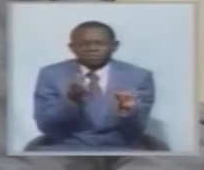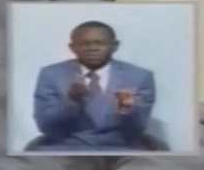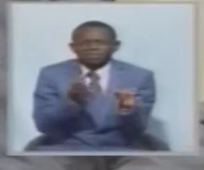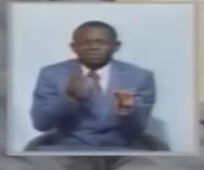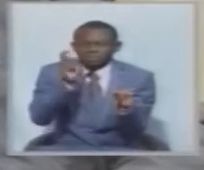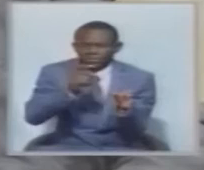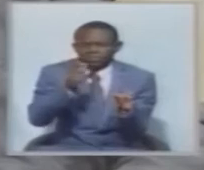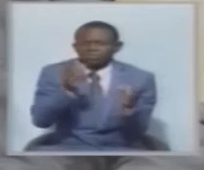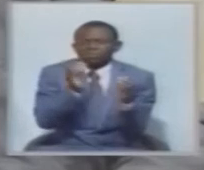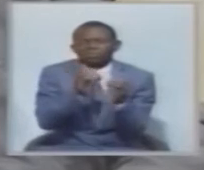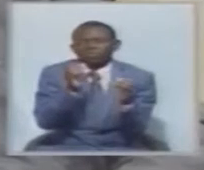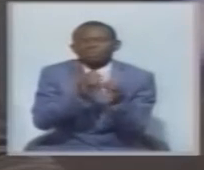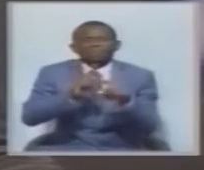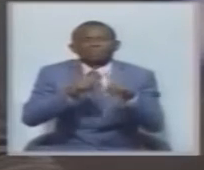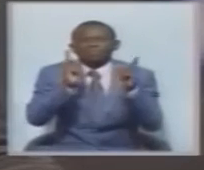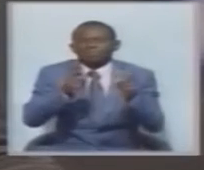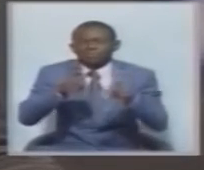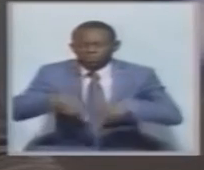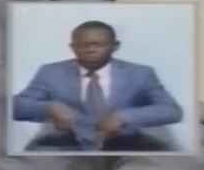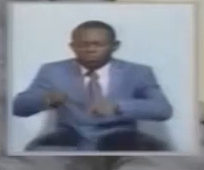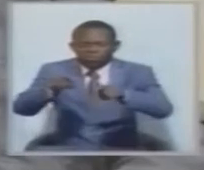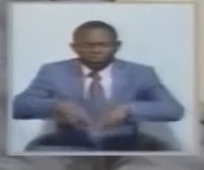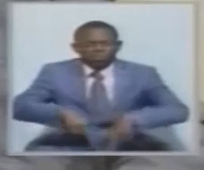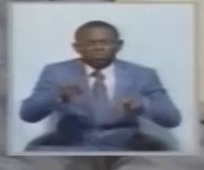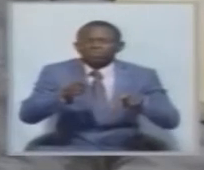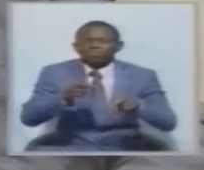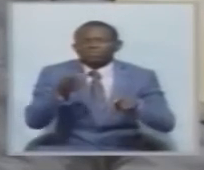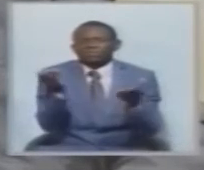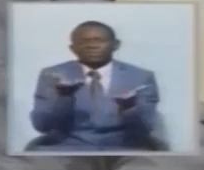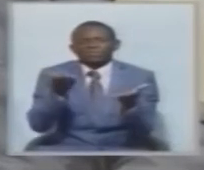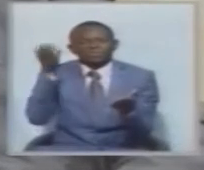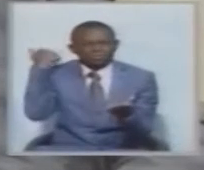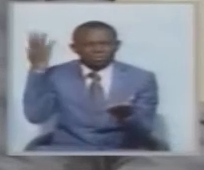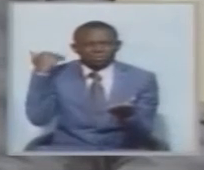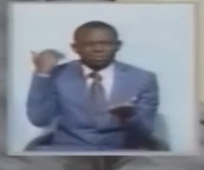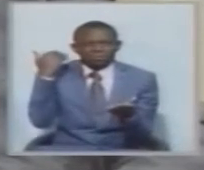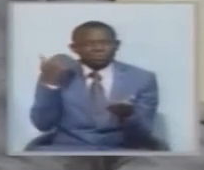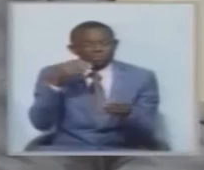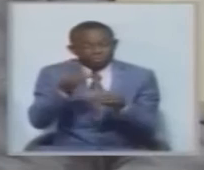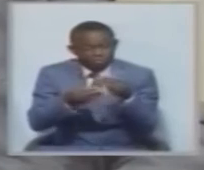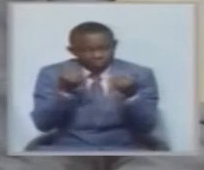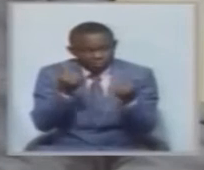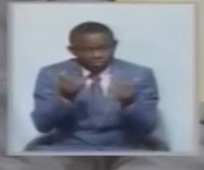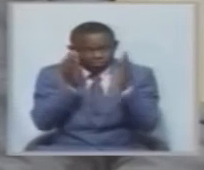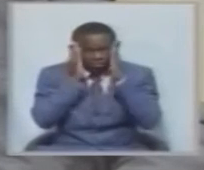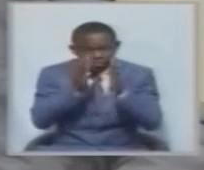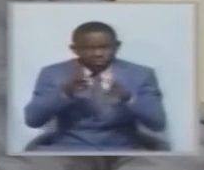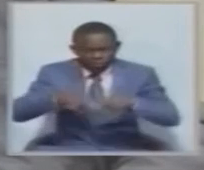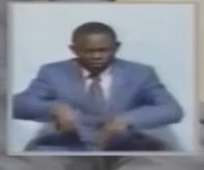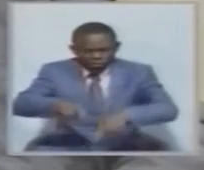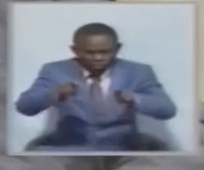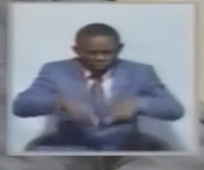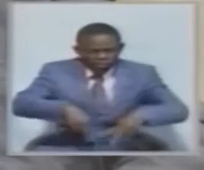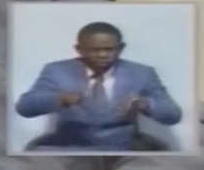infrastructure, more especially the road network. So to do anything, to transport the goods, to take pupils to